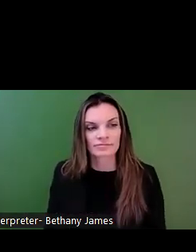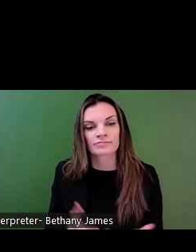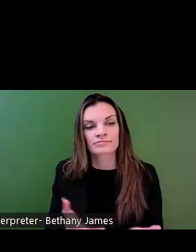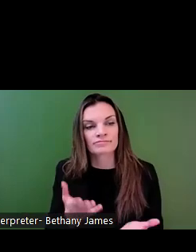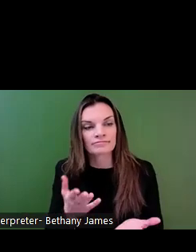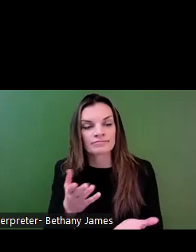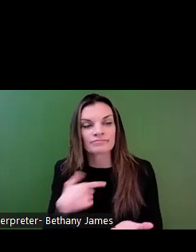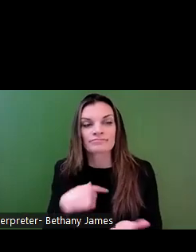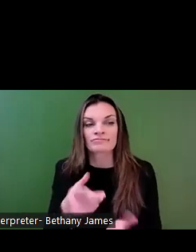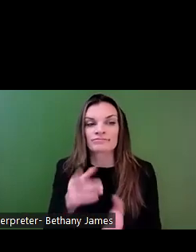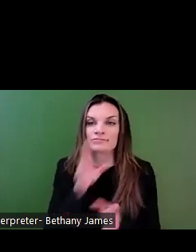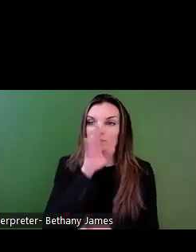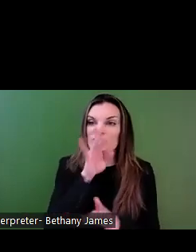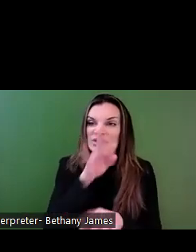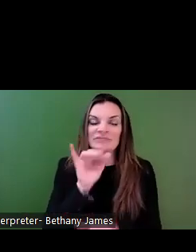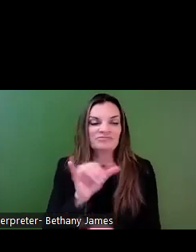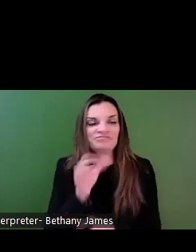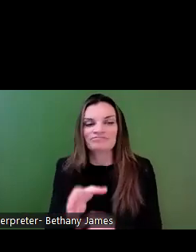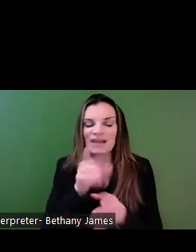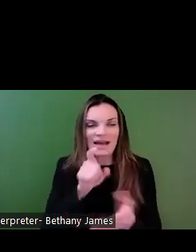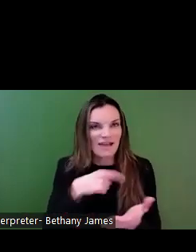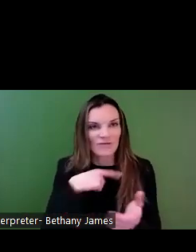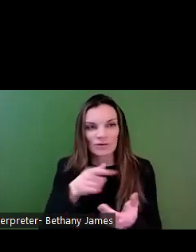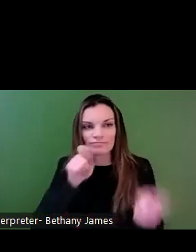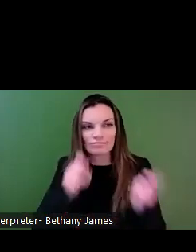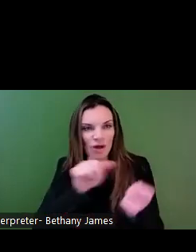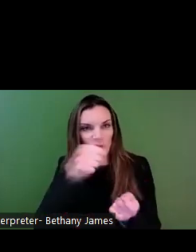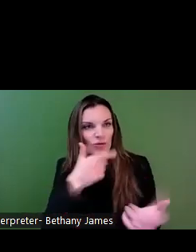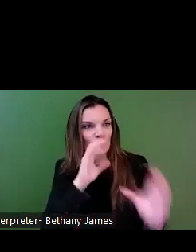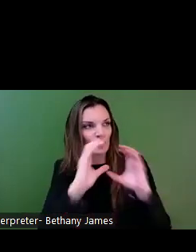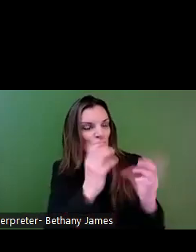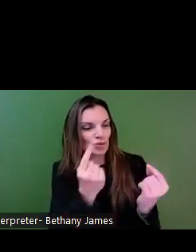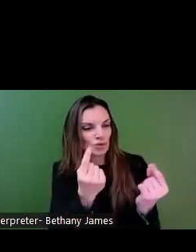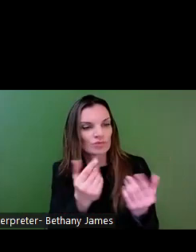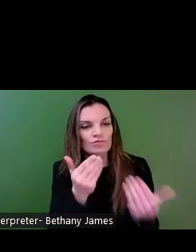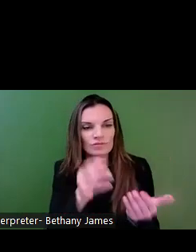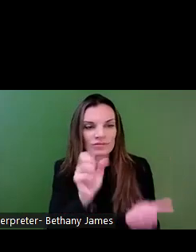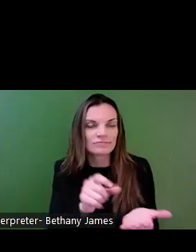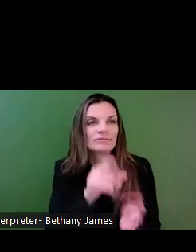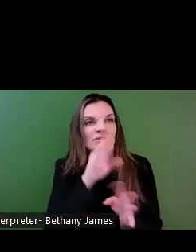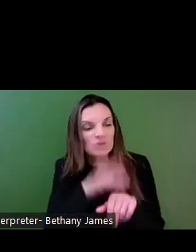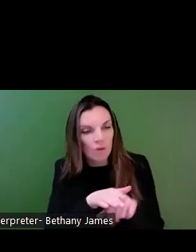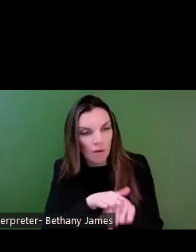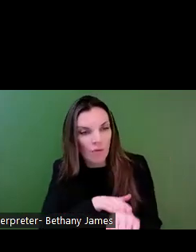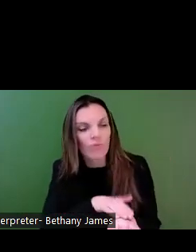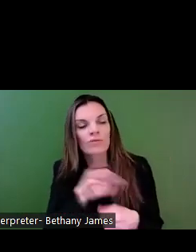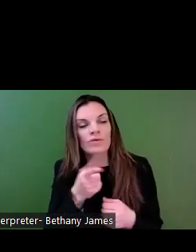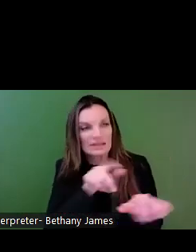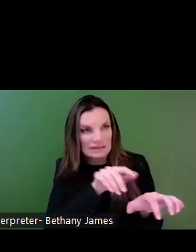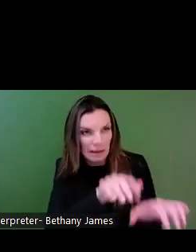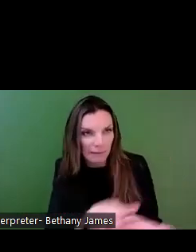compensatory strategies, such as using a slower rate of speech or using other communication methods like typing,